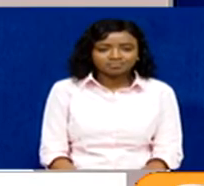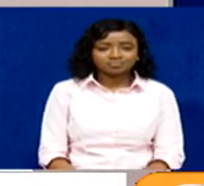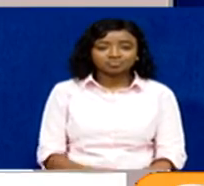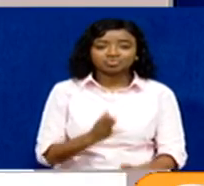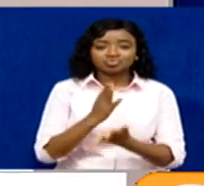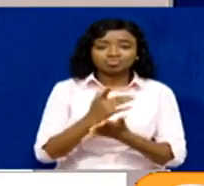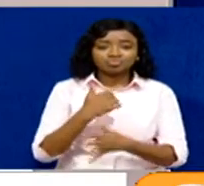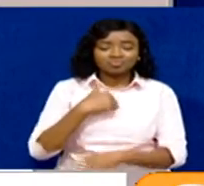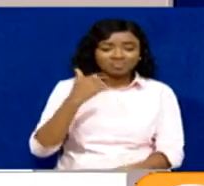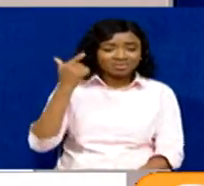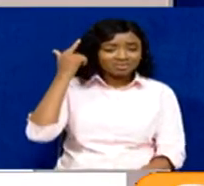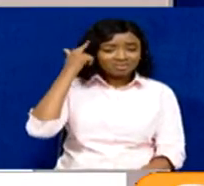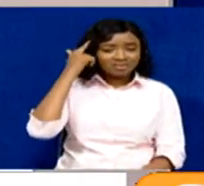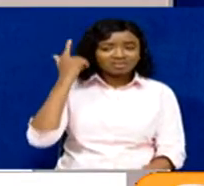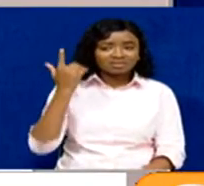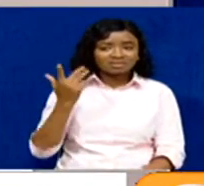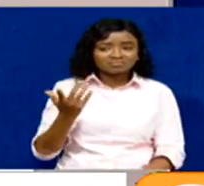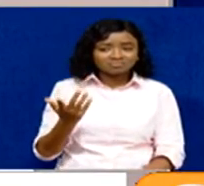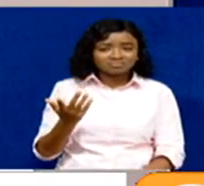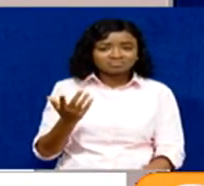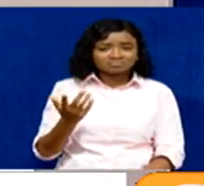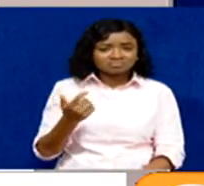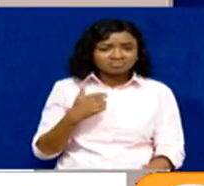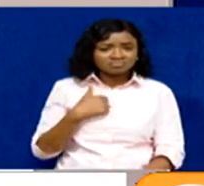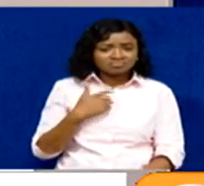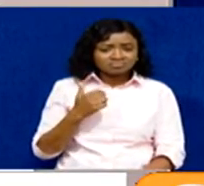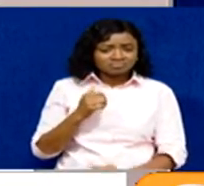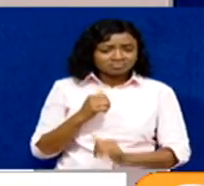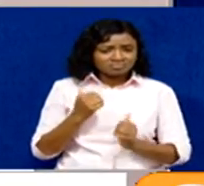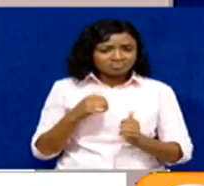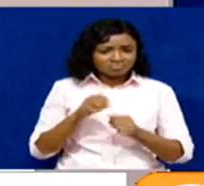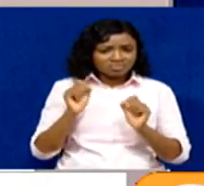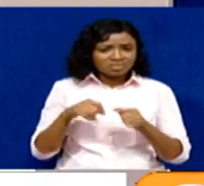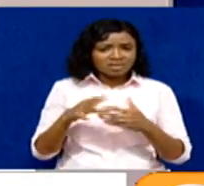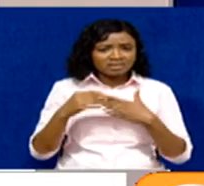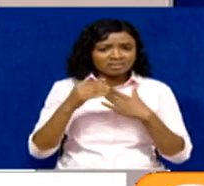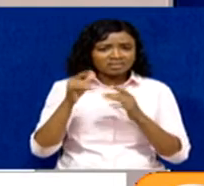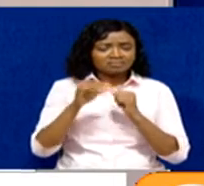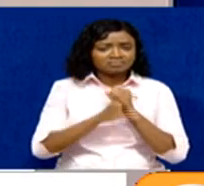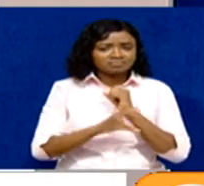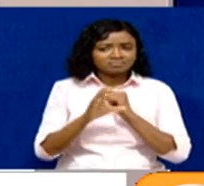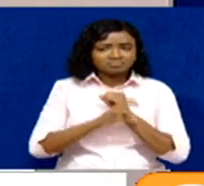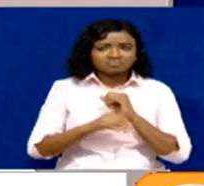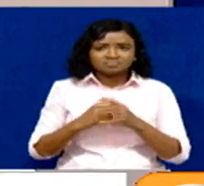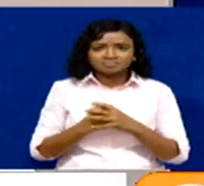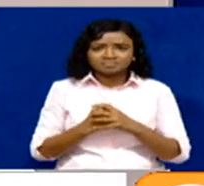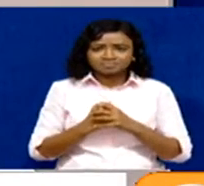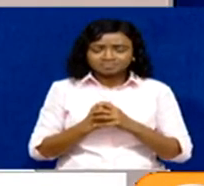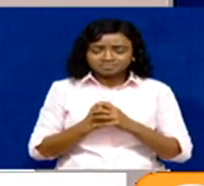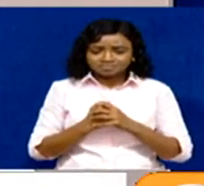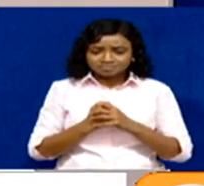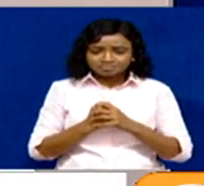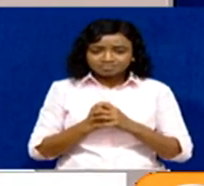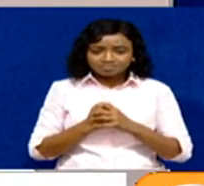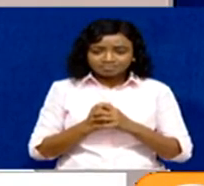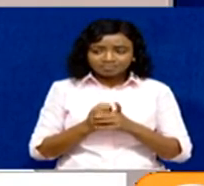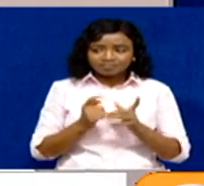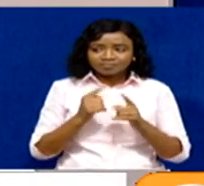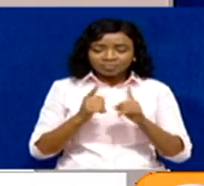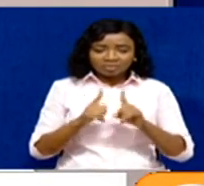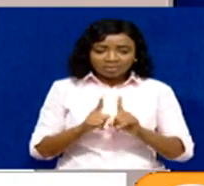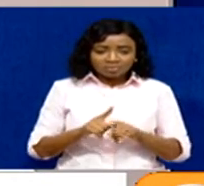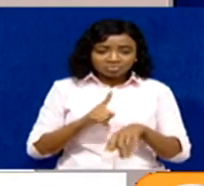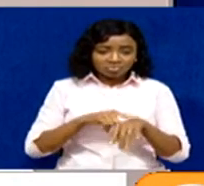was mature. I was maturing to lead our country. Yeah. And actually, even when I was quite